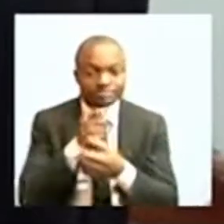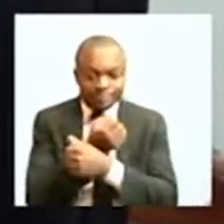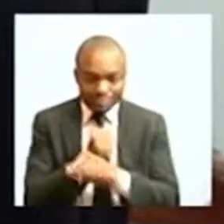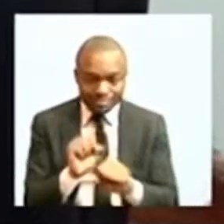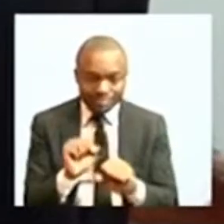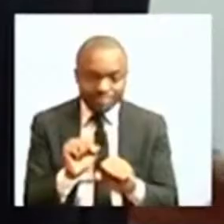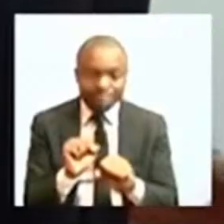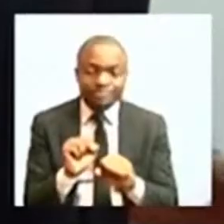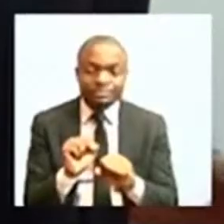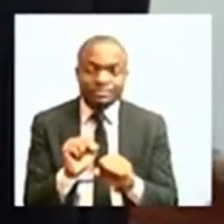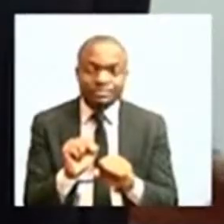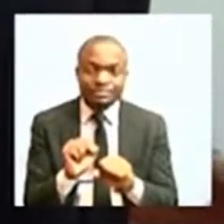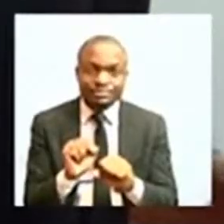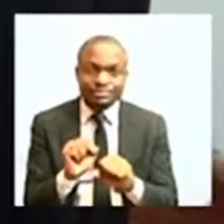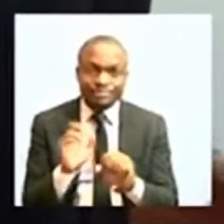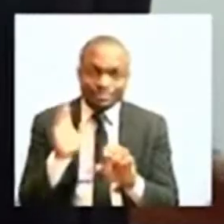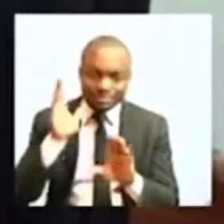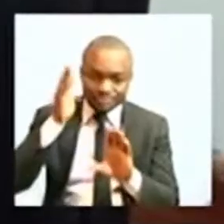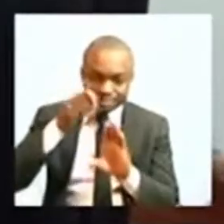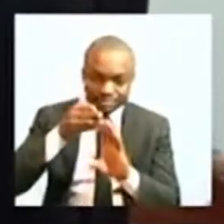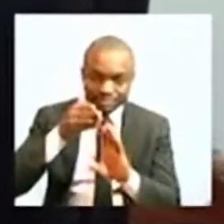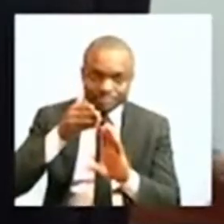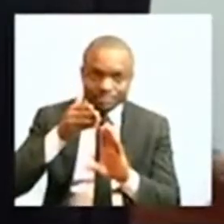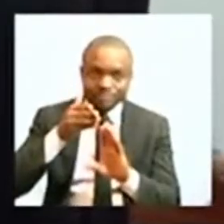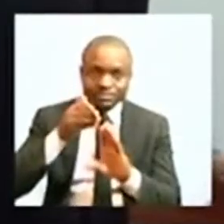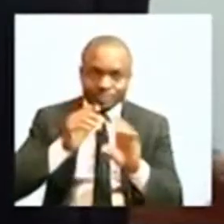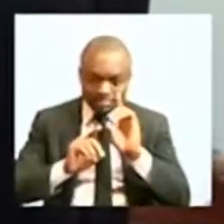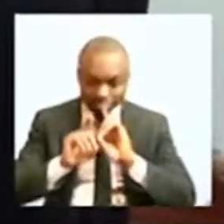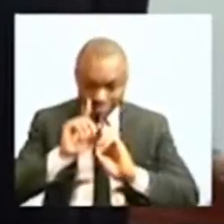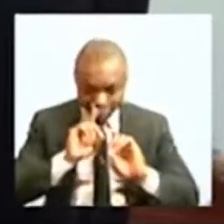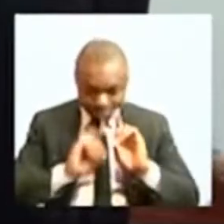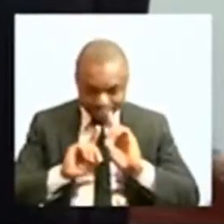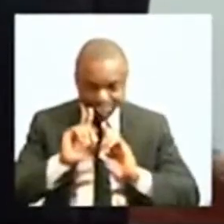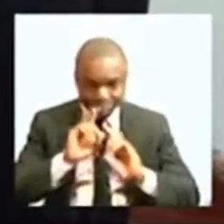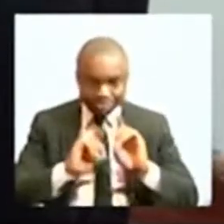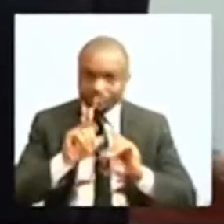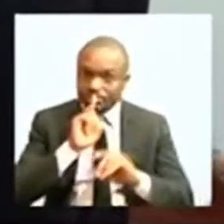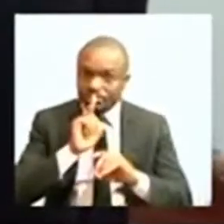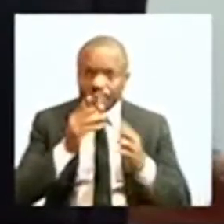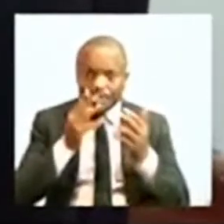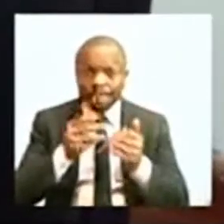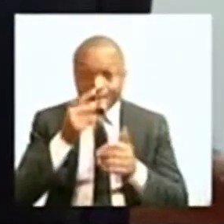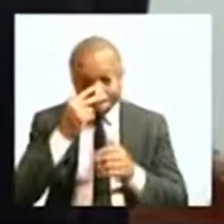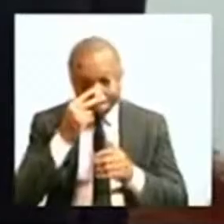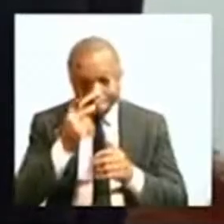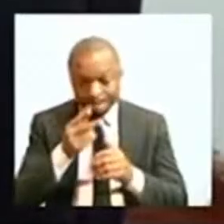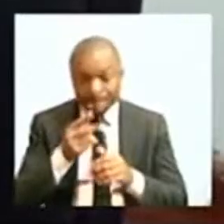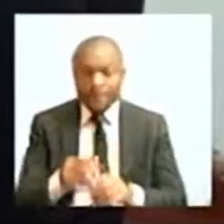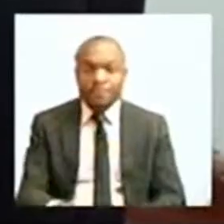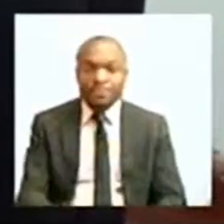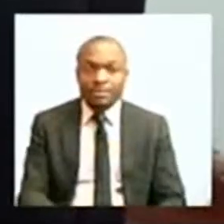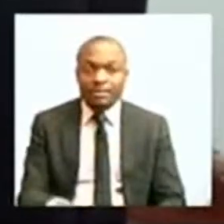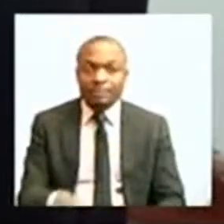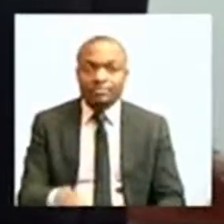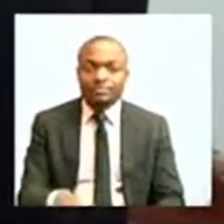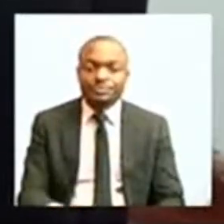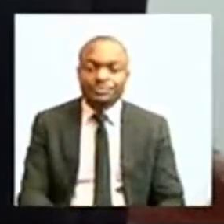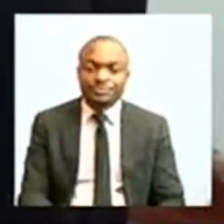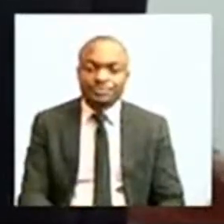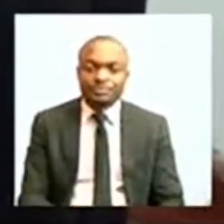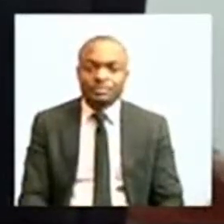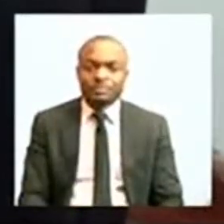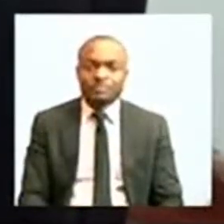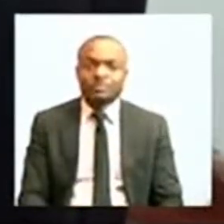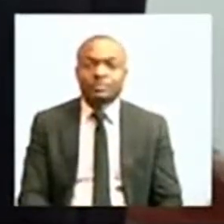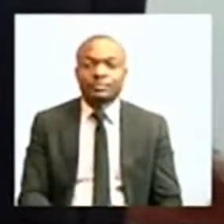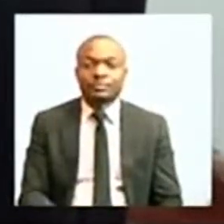on, especially from the deliberation, that indeed we want to see tangible